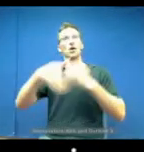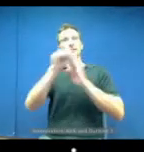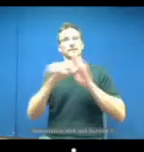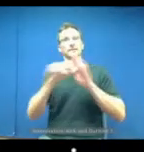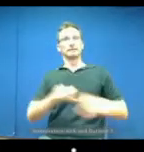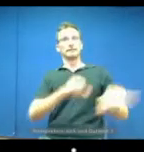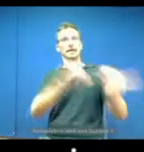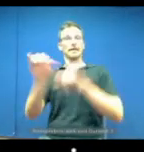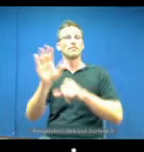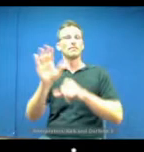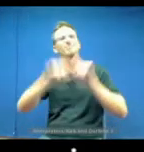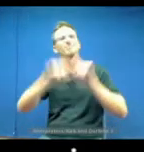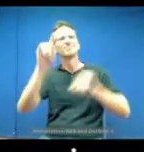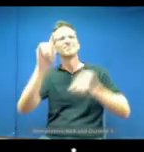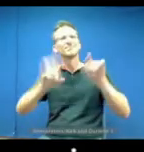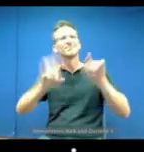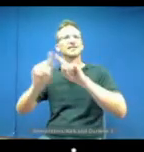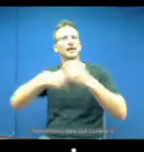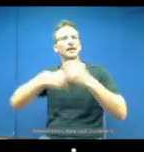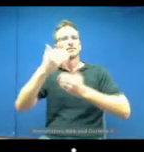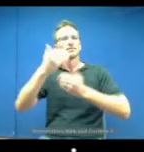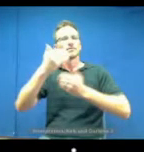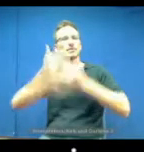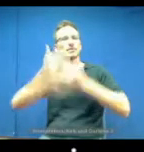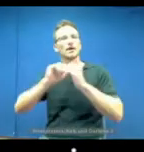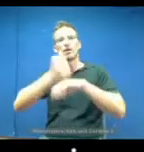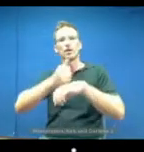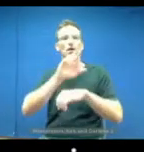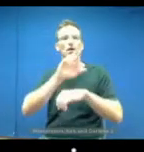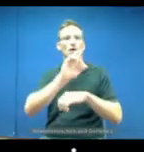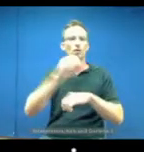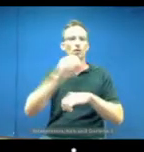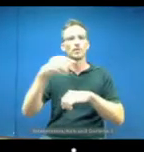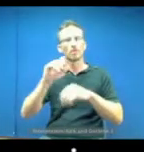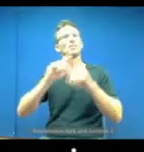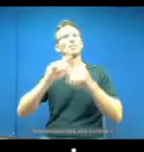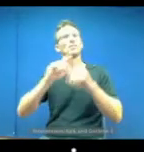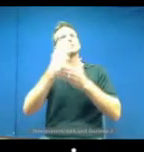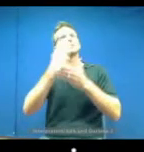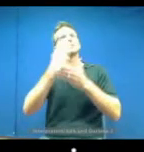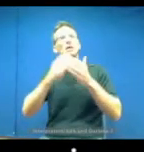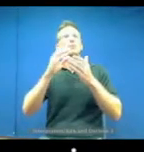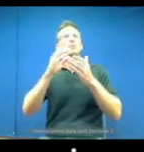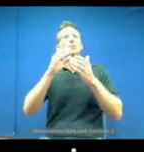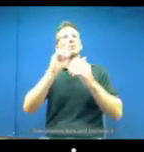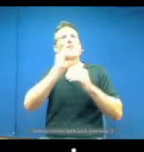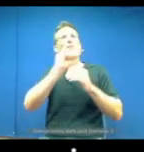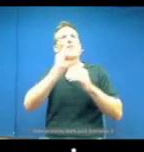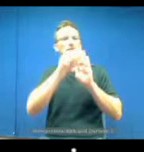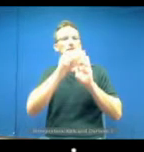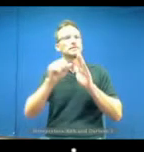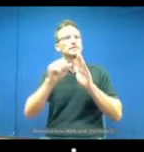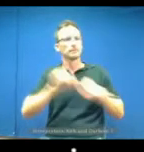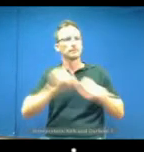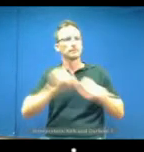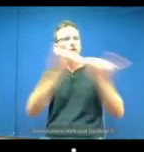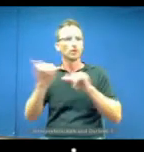have some similarities. We'll go through the similarities in the next couple of slides.